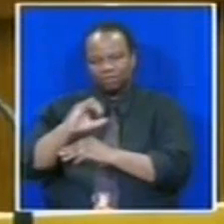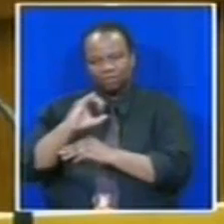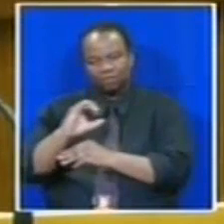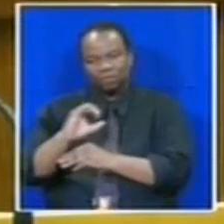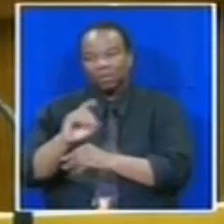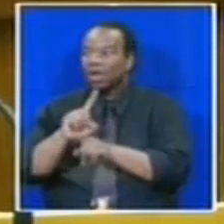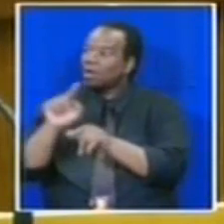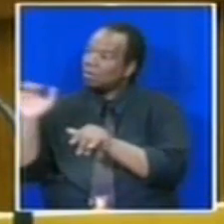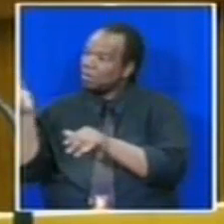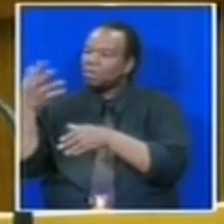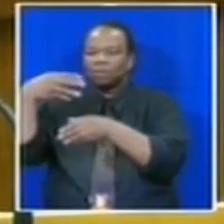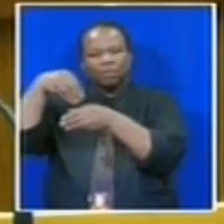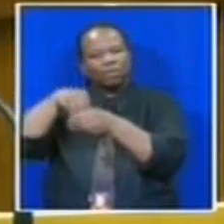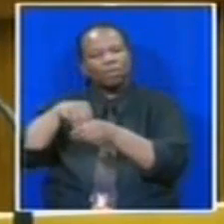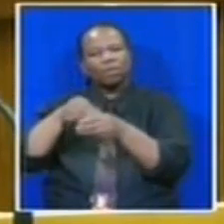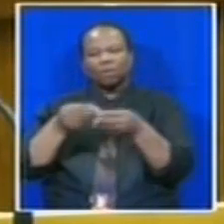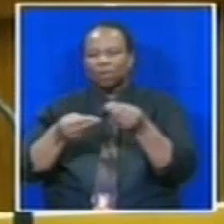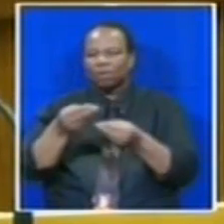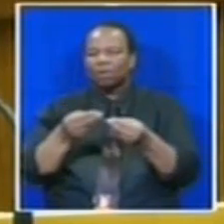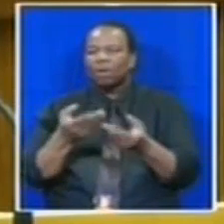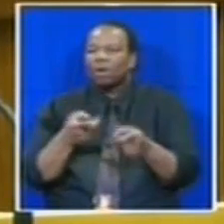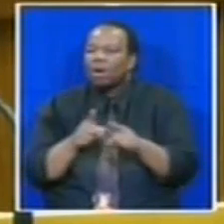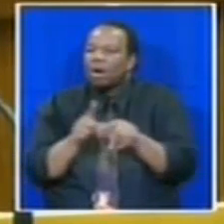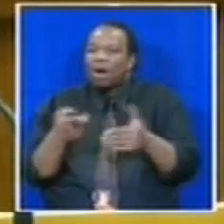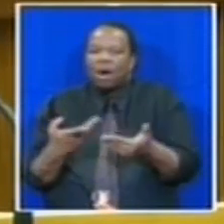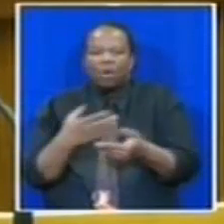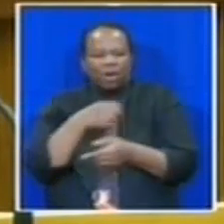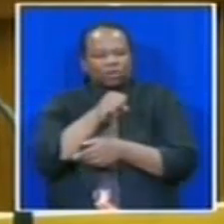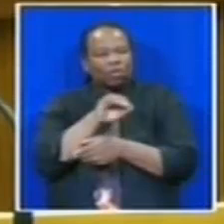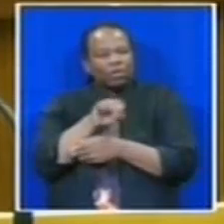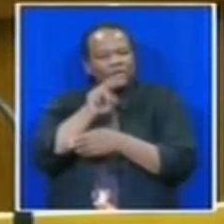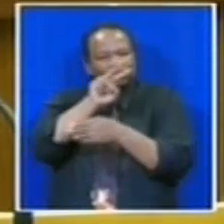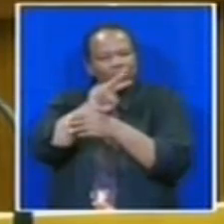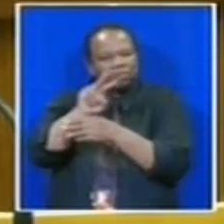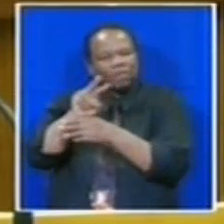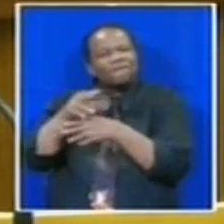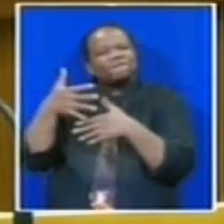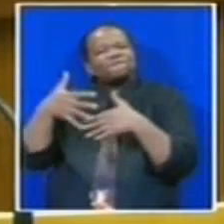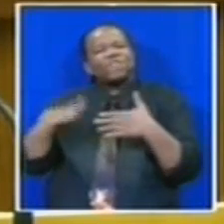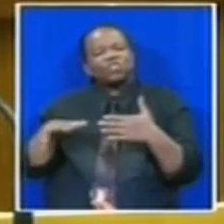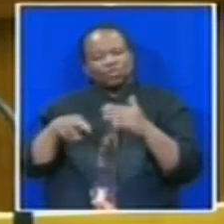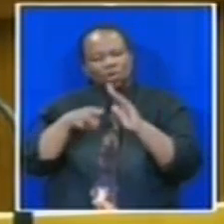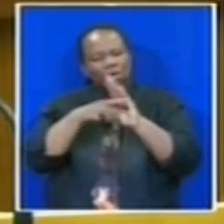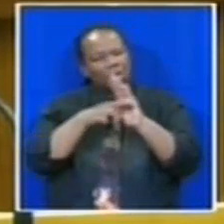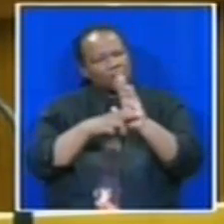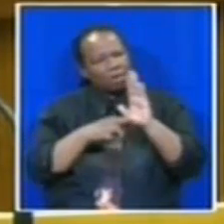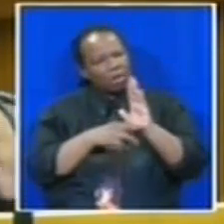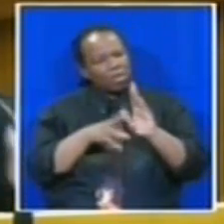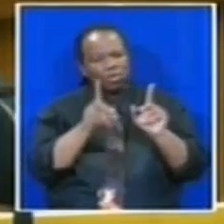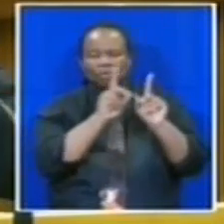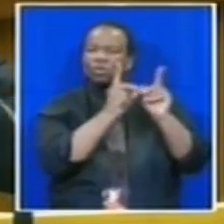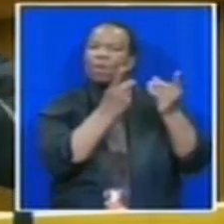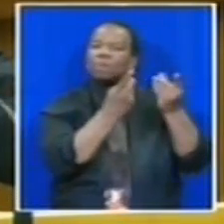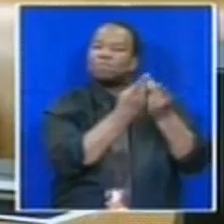economy. Guiding principles for oversight of state-owned companies have been agreed by the Interministerial Committee led by the